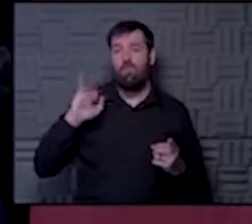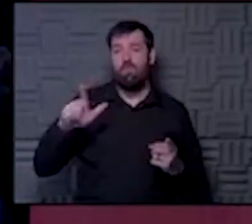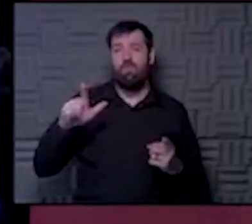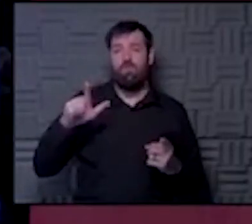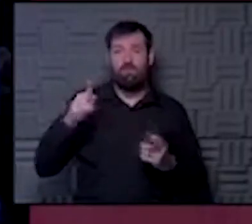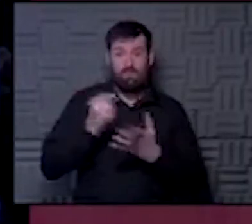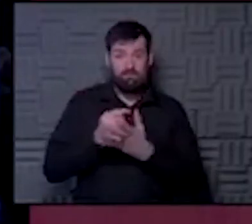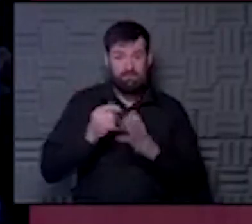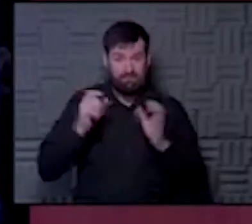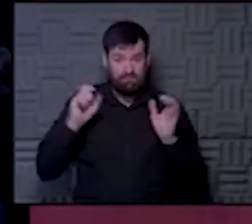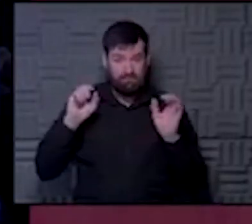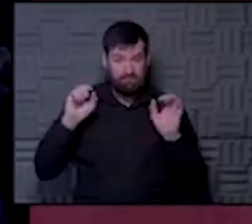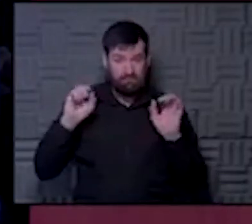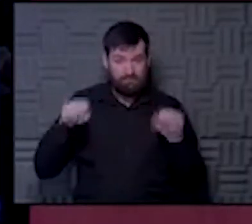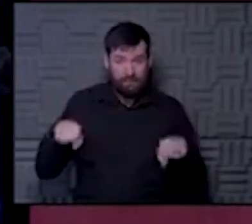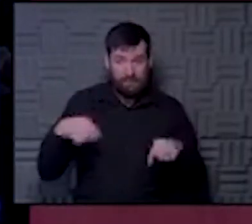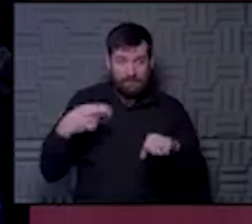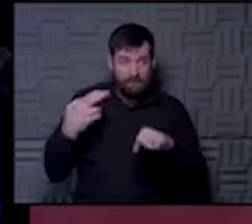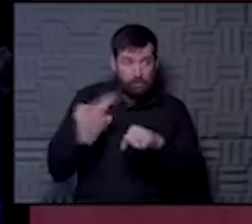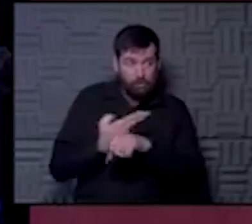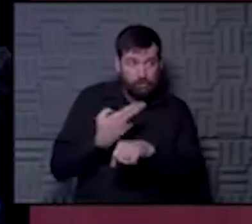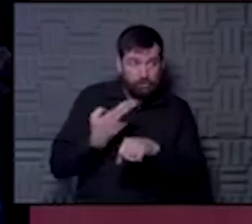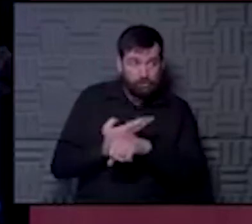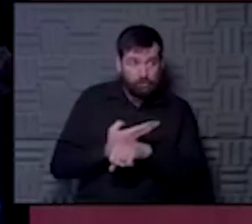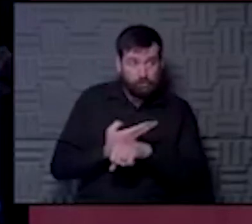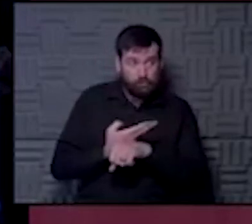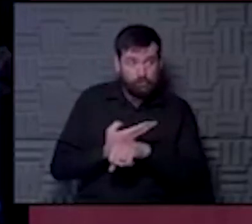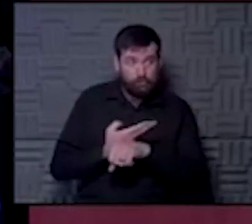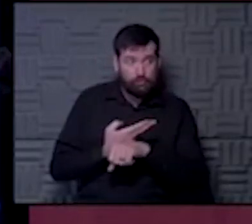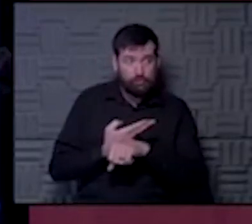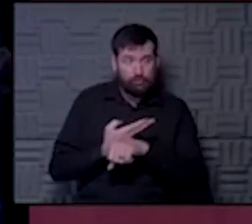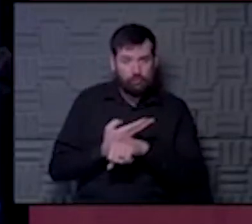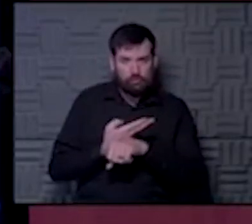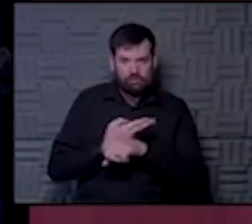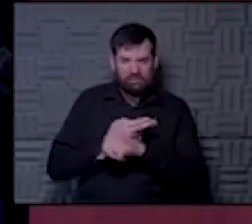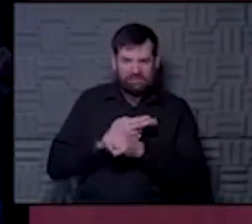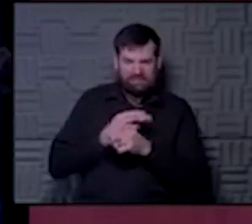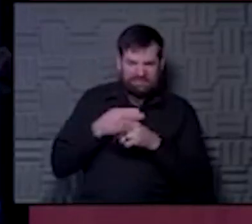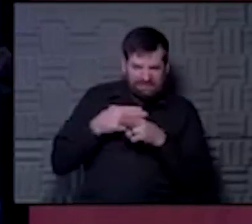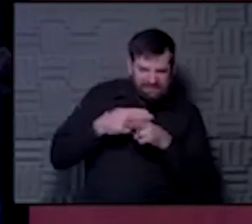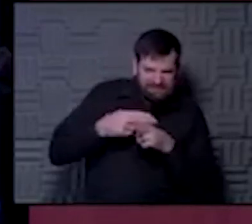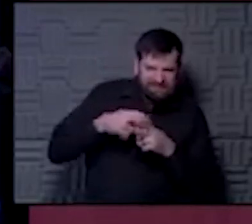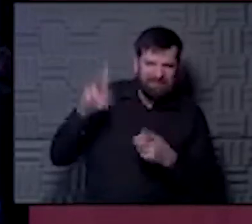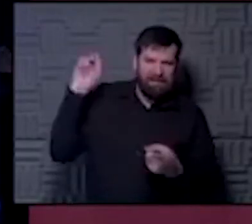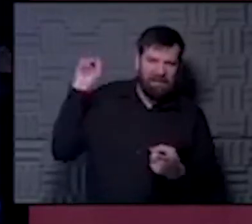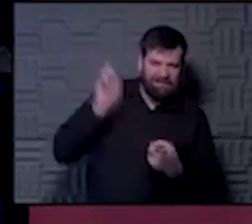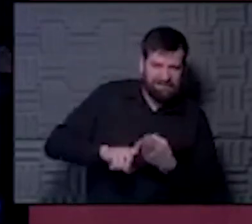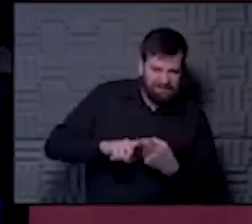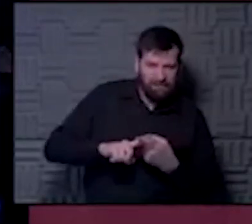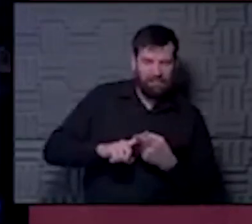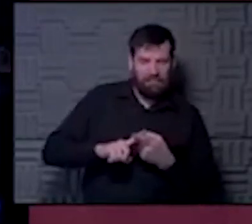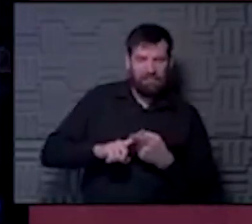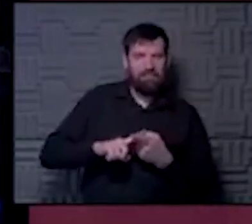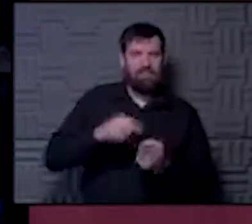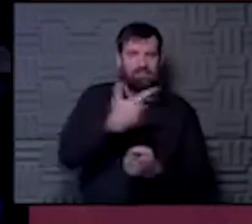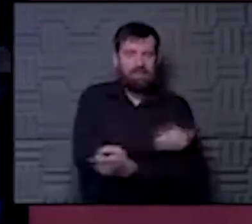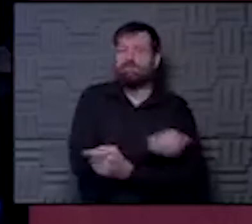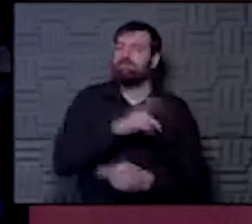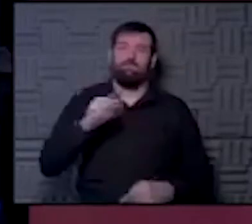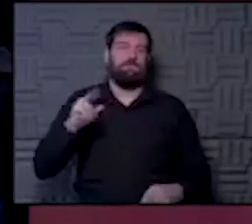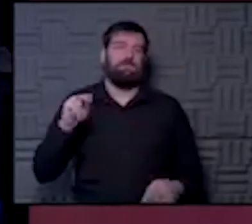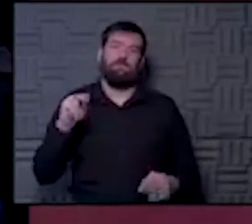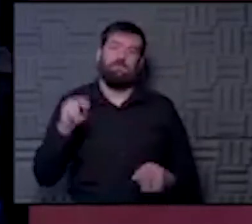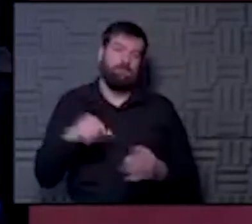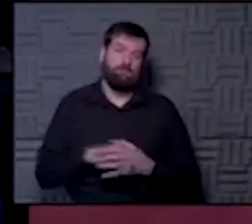used prophylactically to bridge until we get a vaccine. No, that is not part of the therapy right now. No. That has been